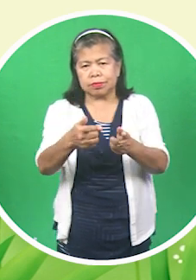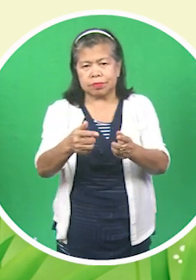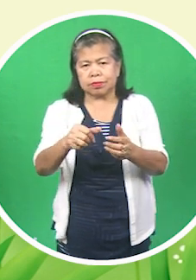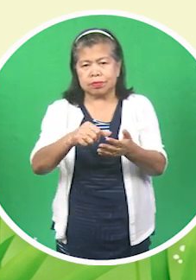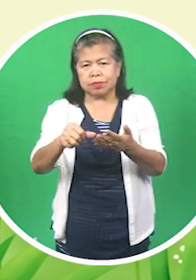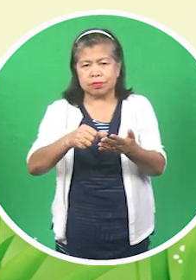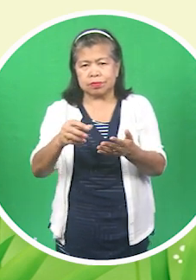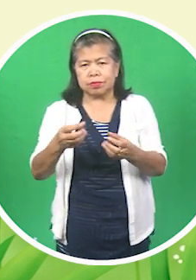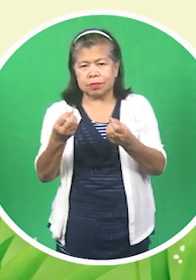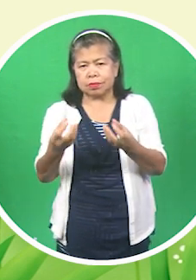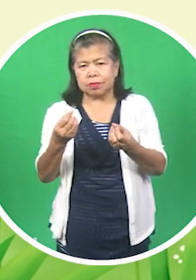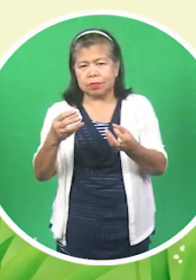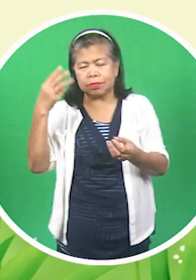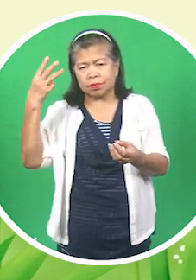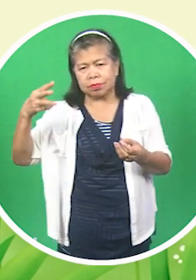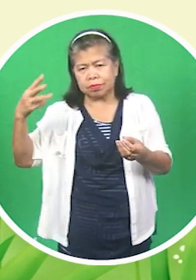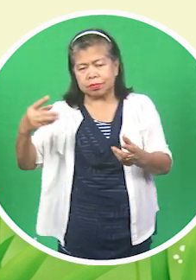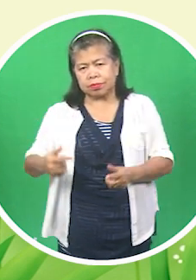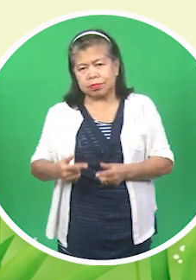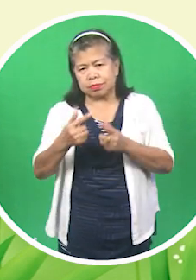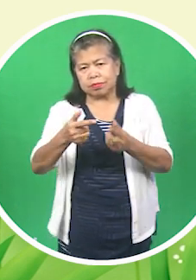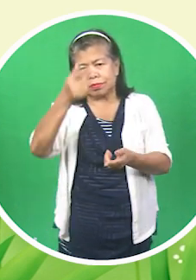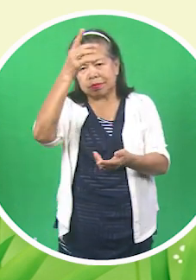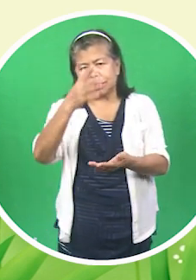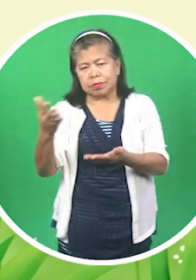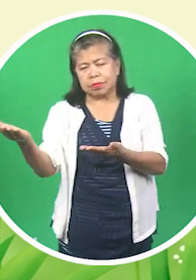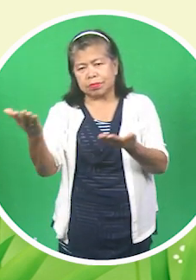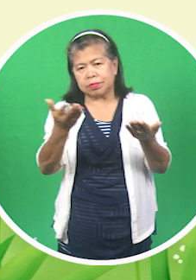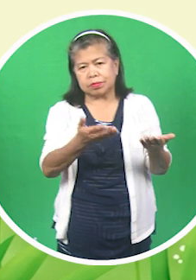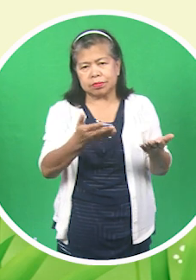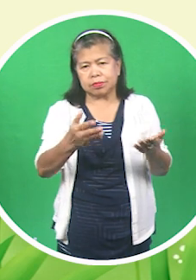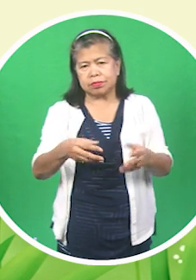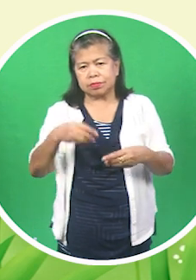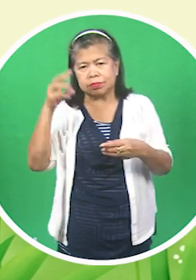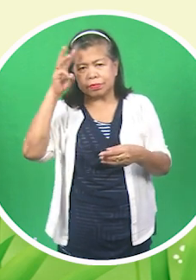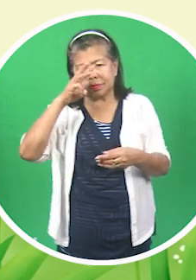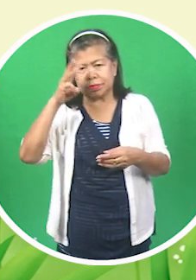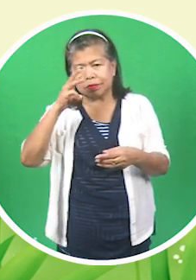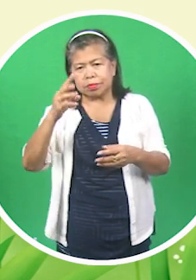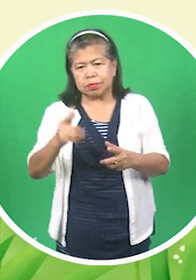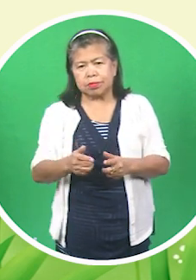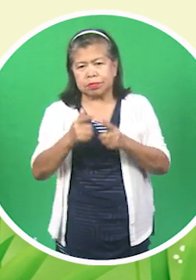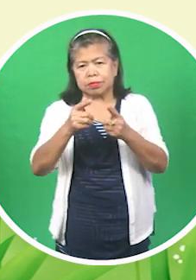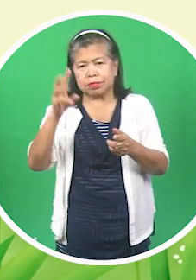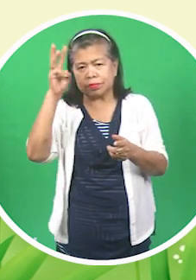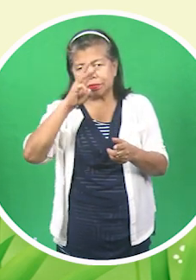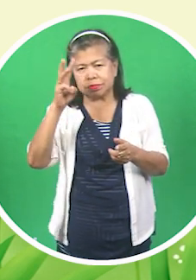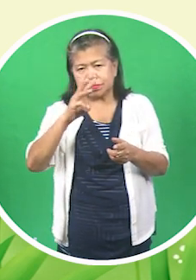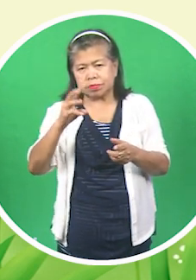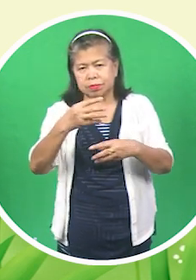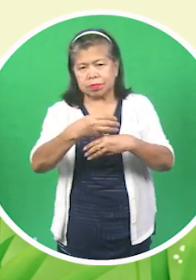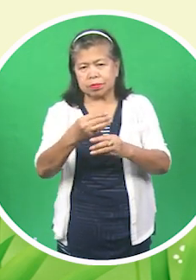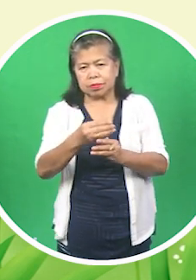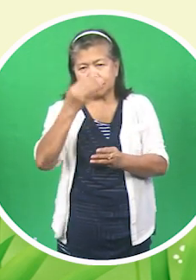gifts. And among these many wonderful gifts, God also gives us wisdom. The gift of